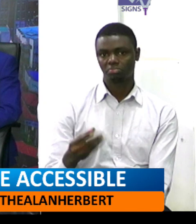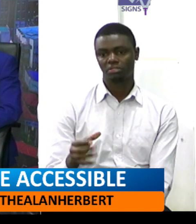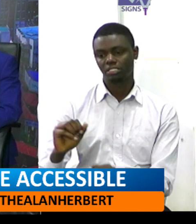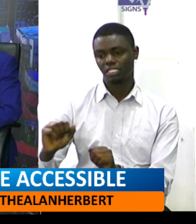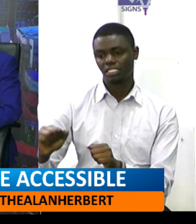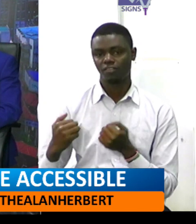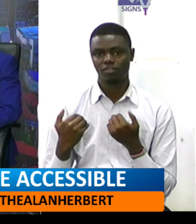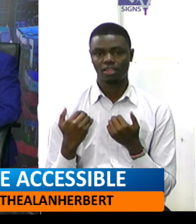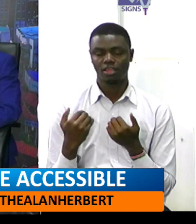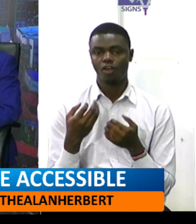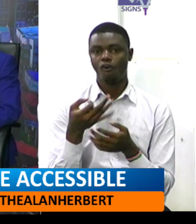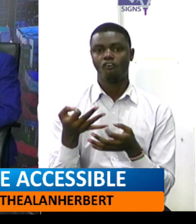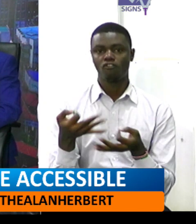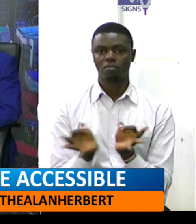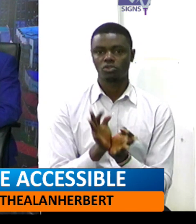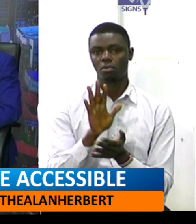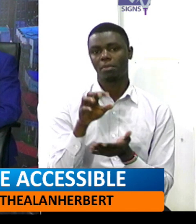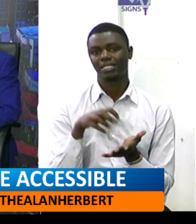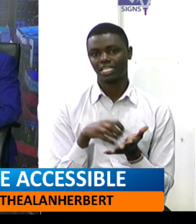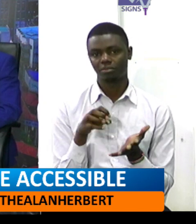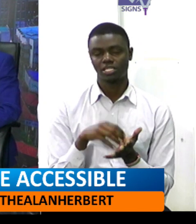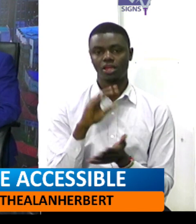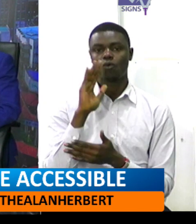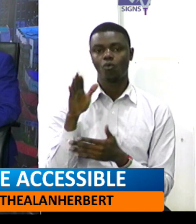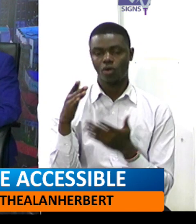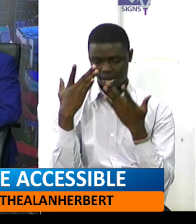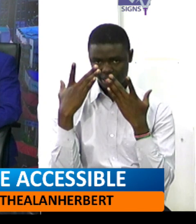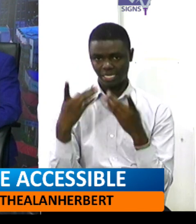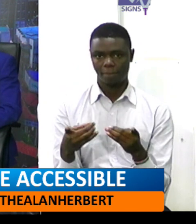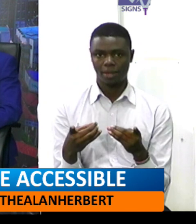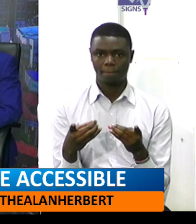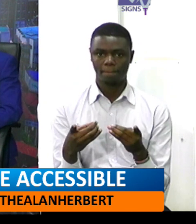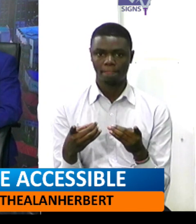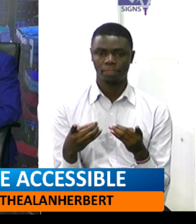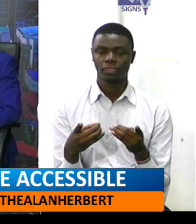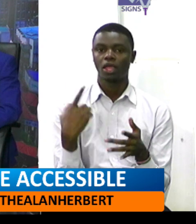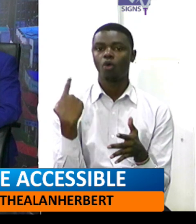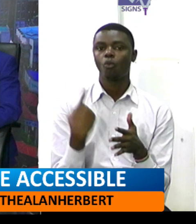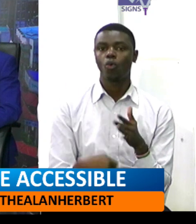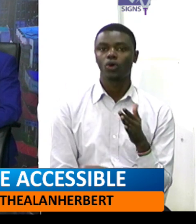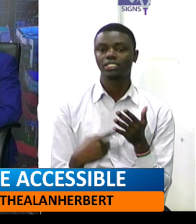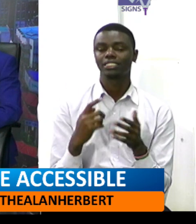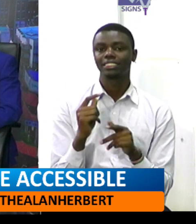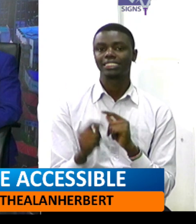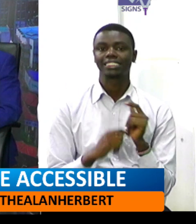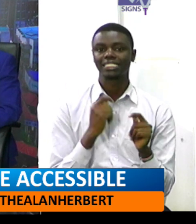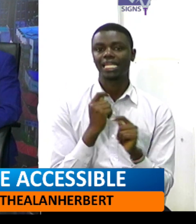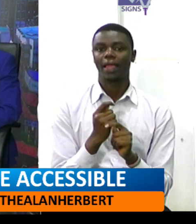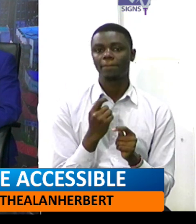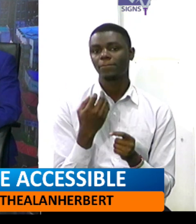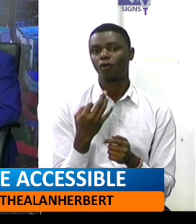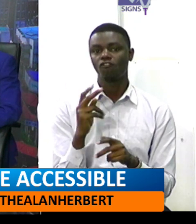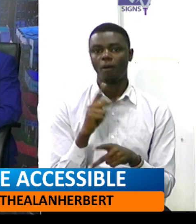family has. So your circumstances will typically determine what kind of products that you can buy, or which